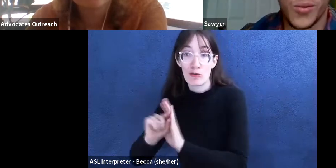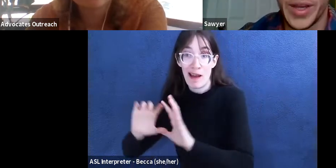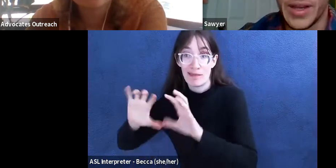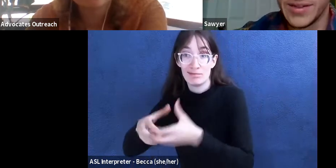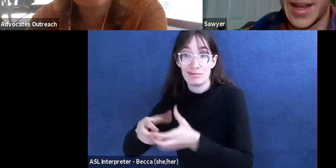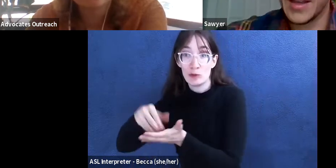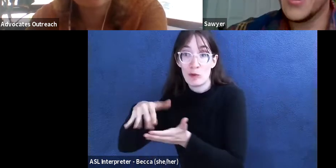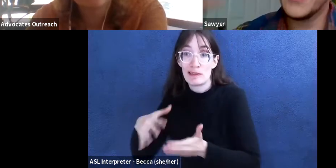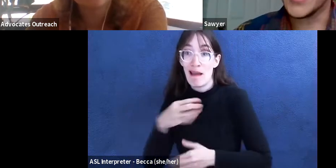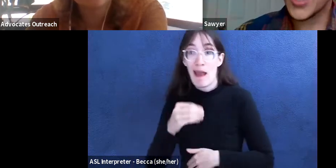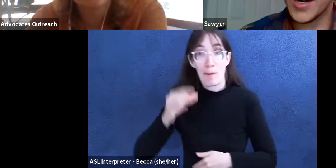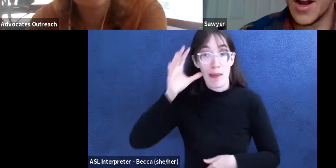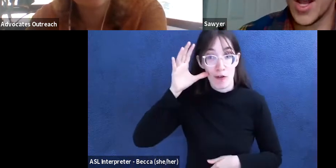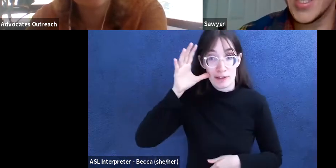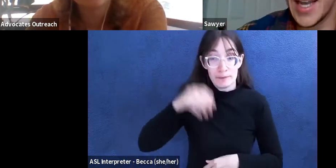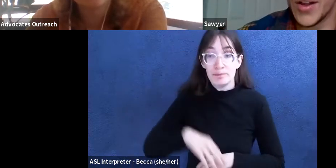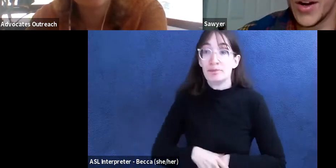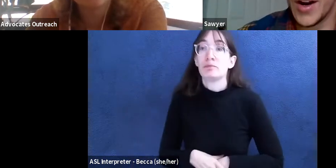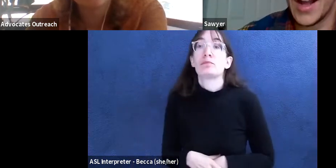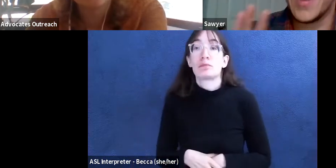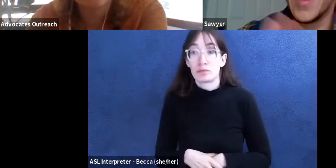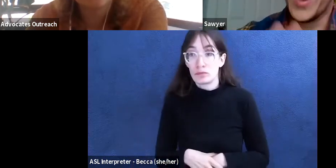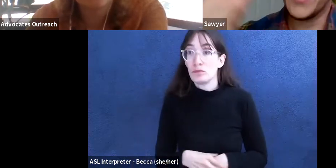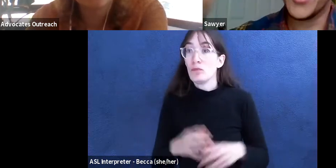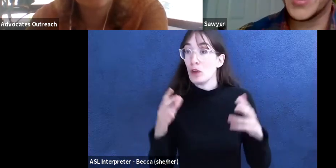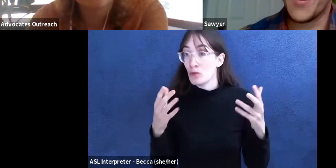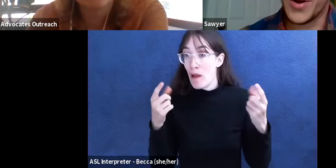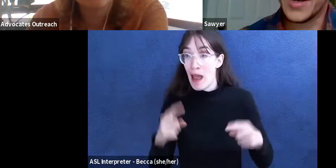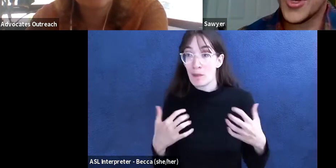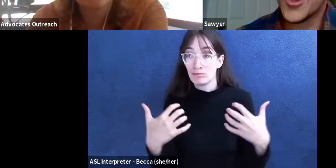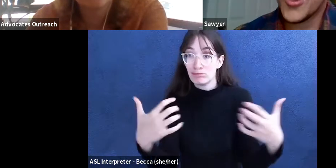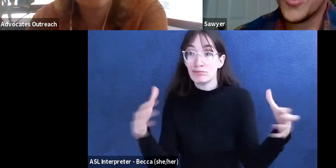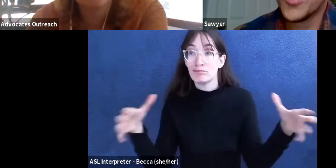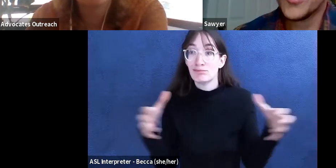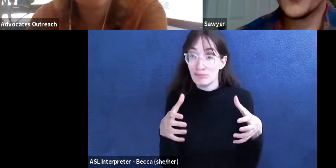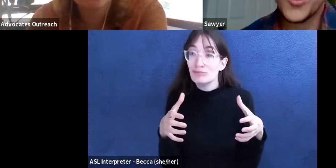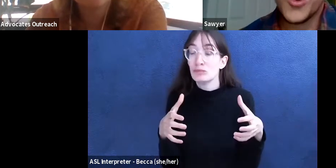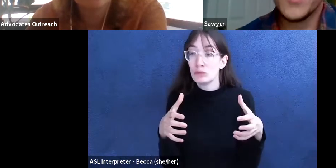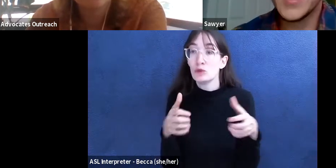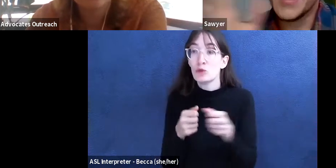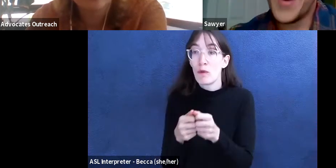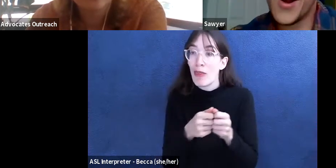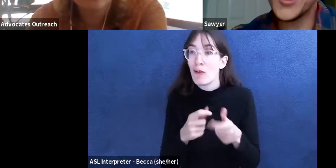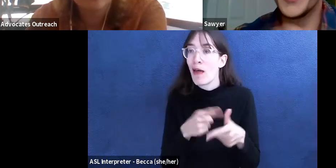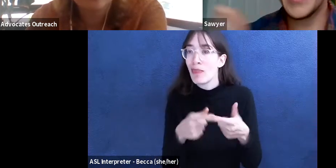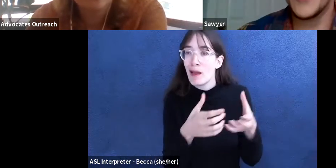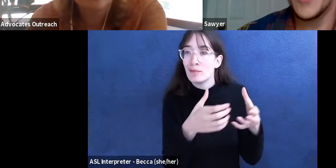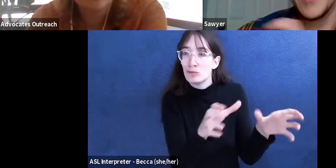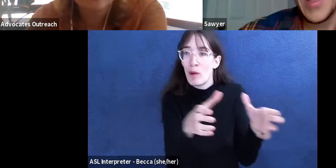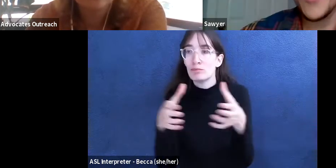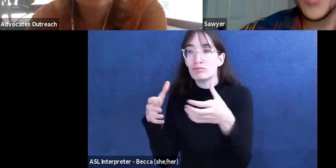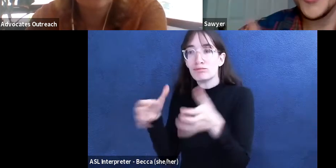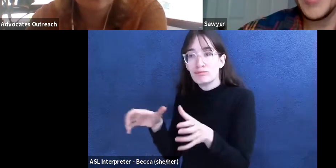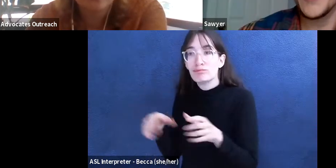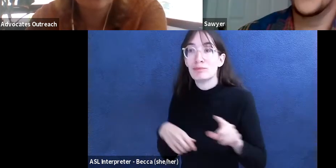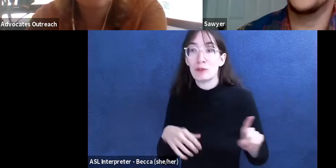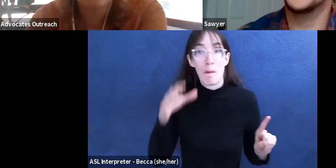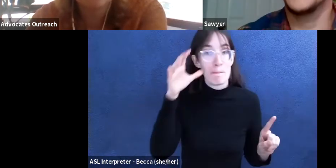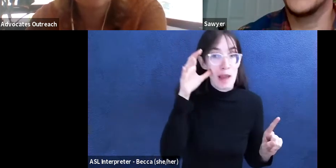and caregivers want kids to feel safe and healthy and connected to their families and to